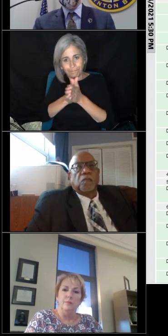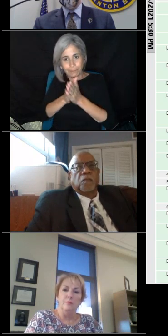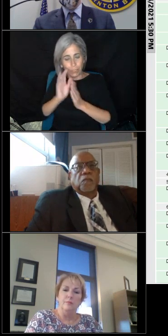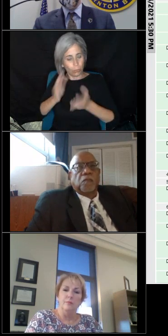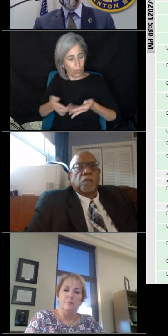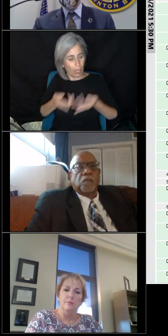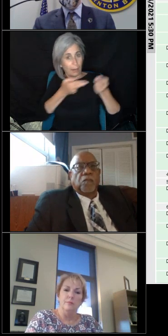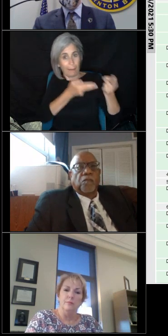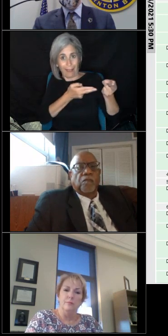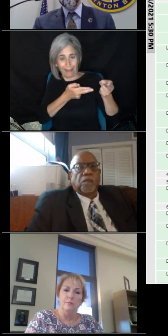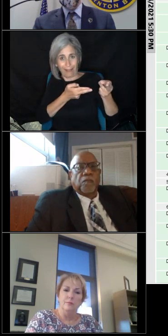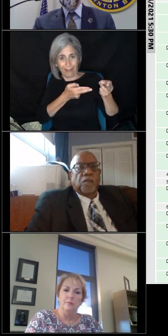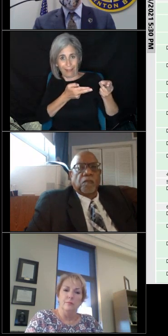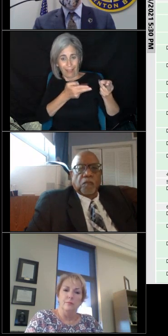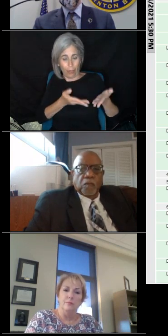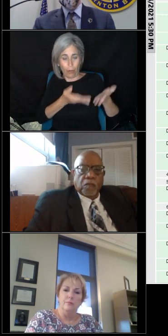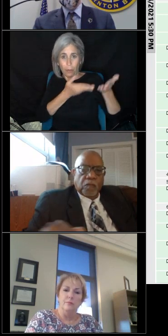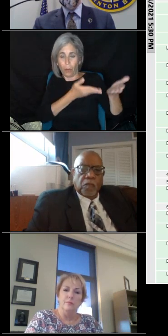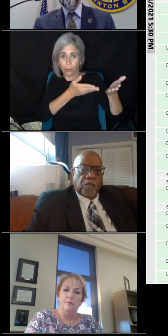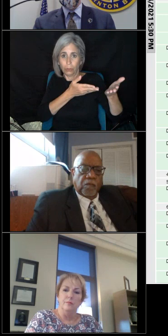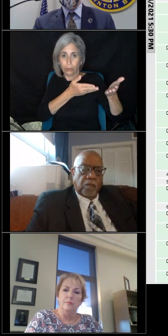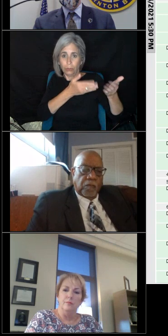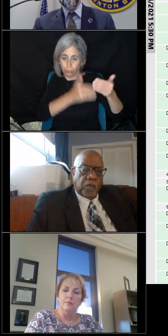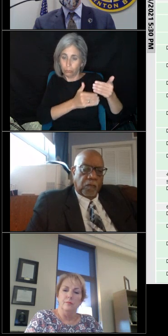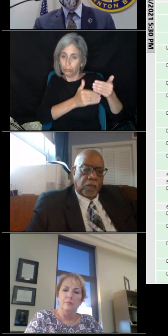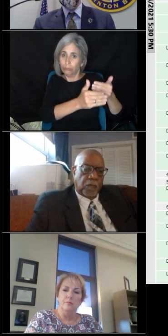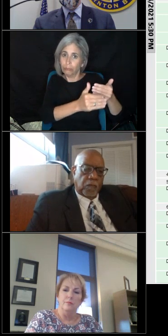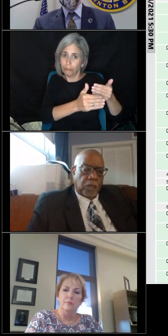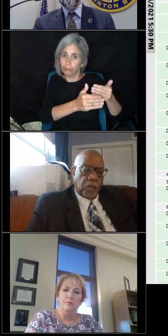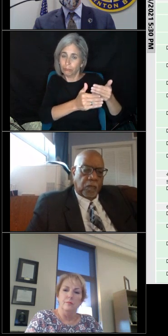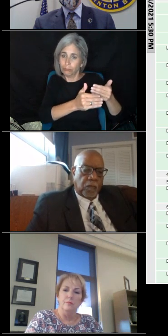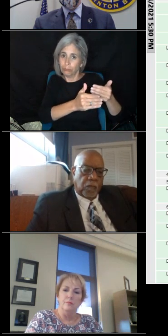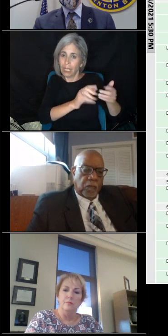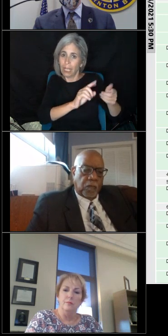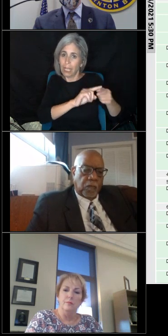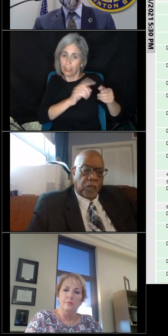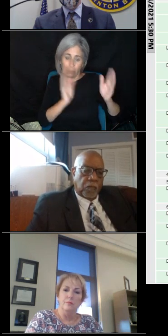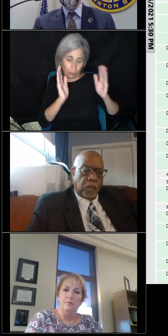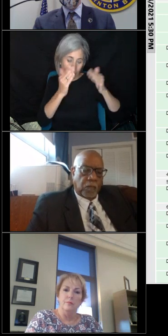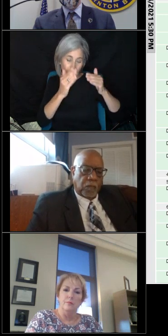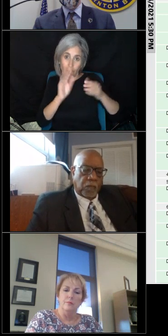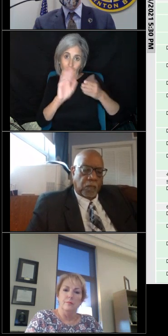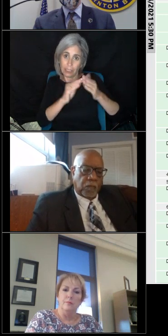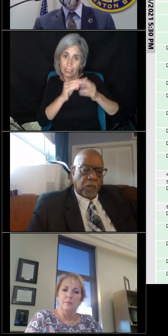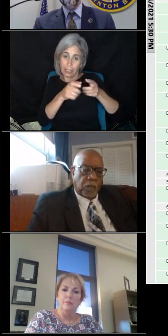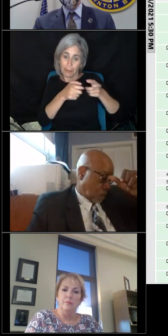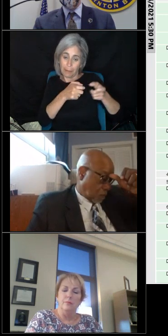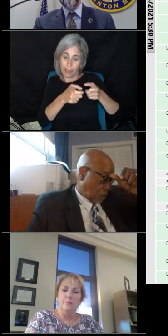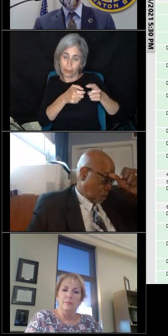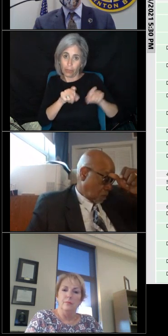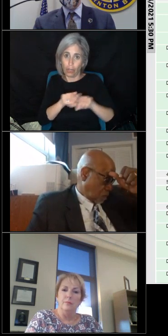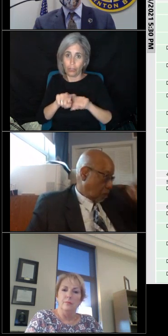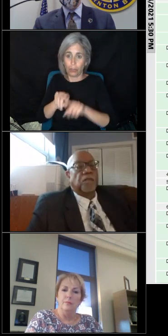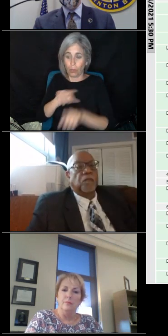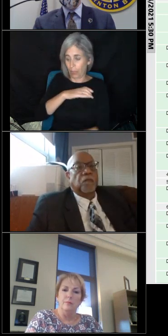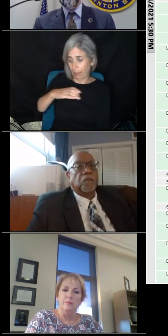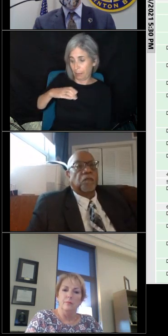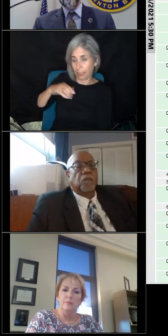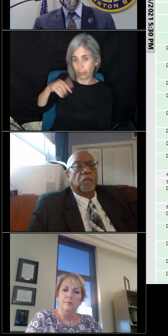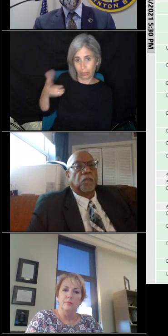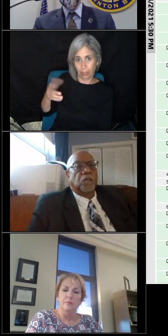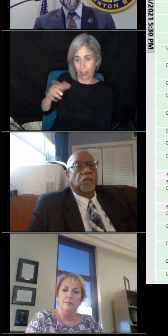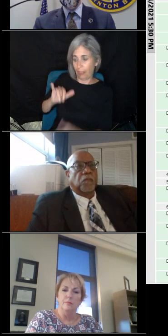recommended the proposal be moved forward and brought to the attention of the city manager and the city commission. That